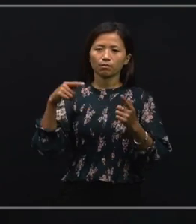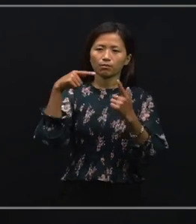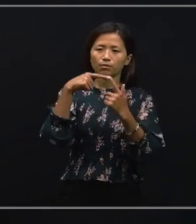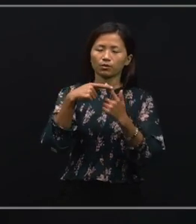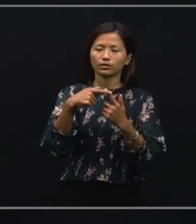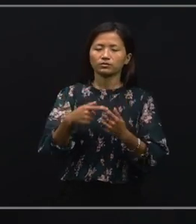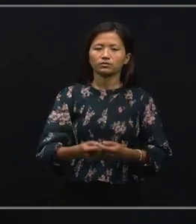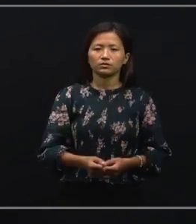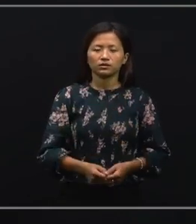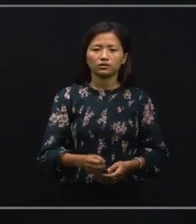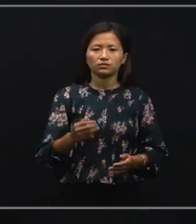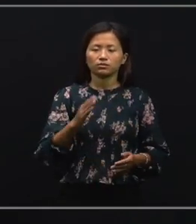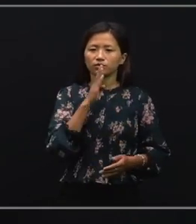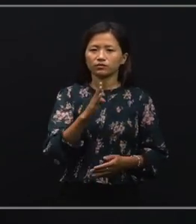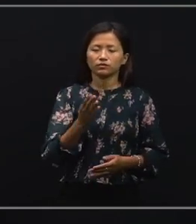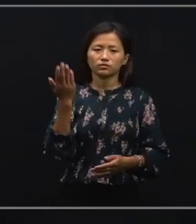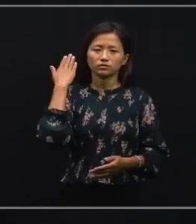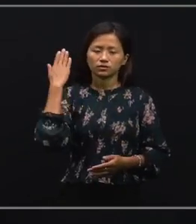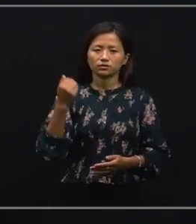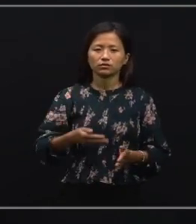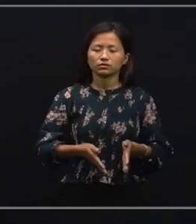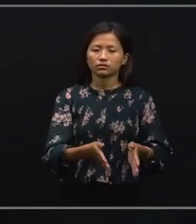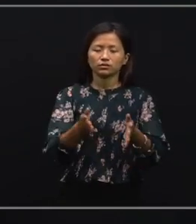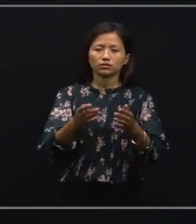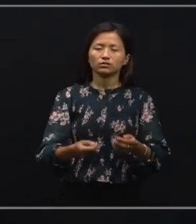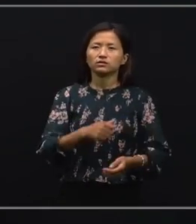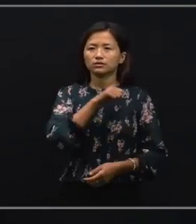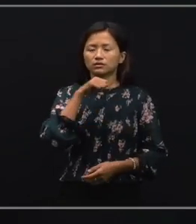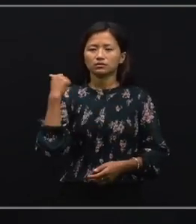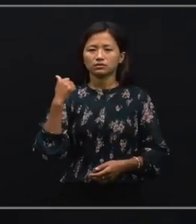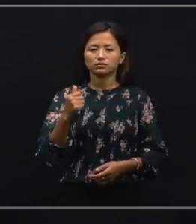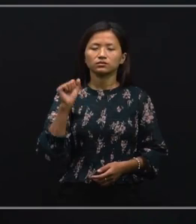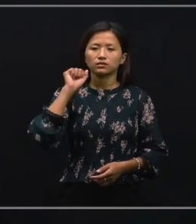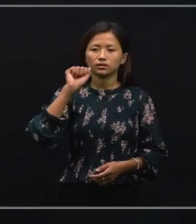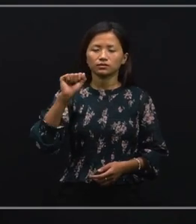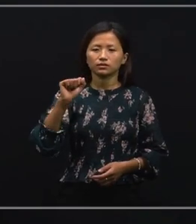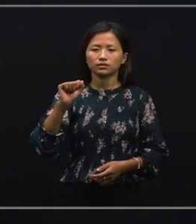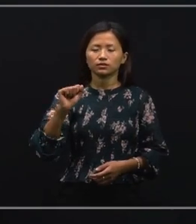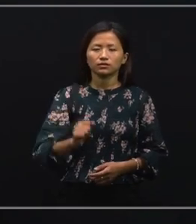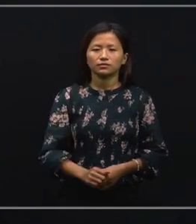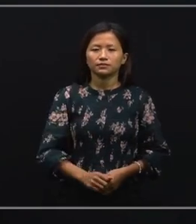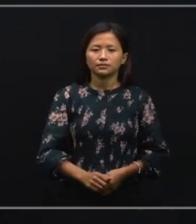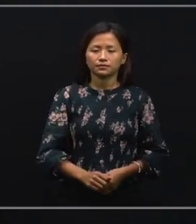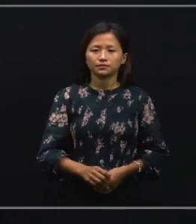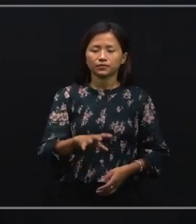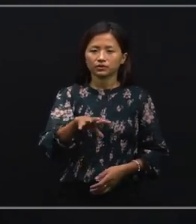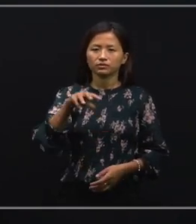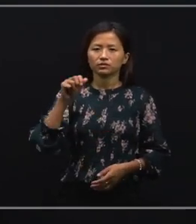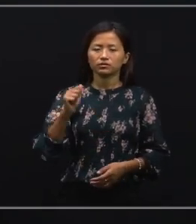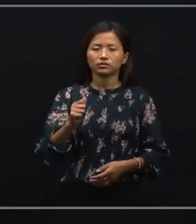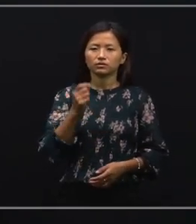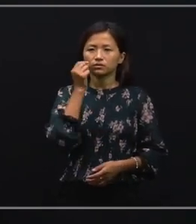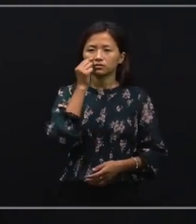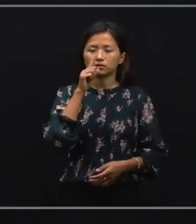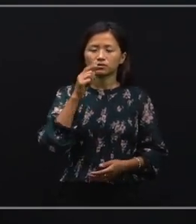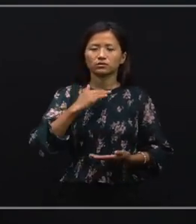them before they could cross the lake, they would kill him. The father would obviously kill him and take